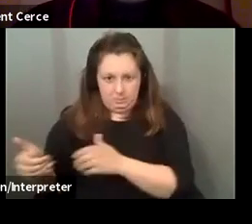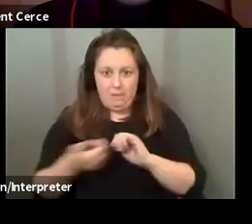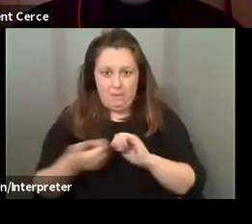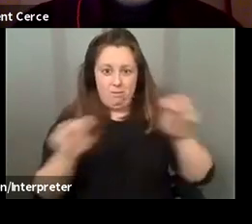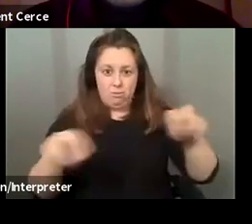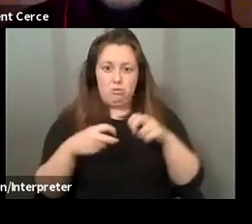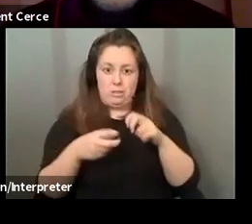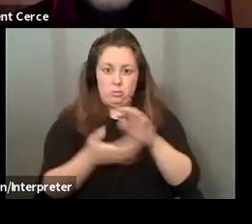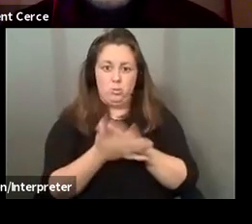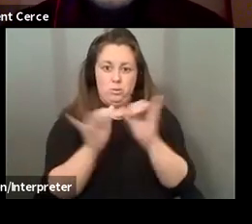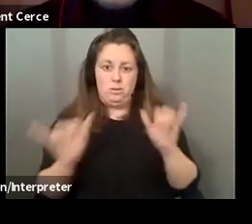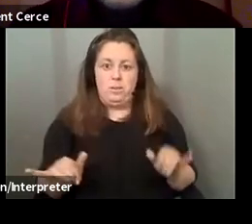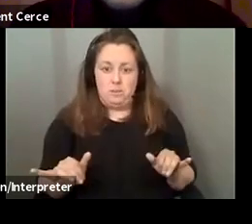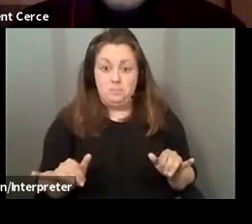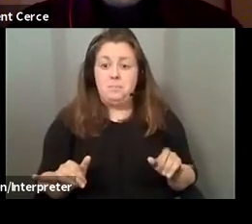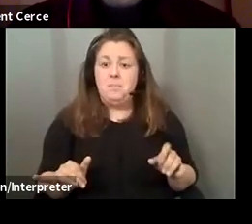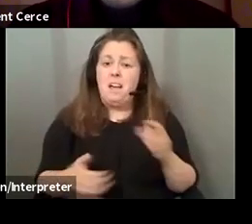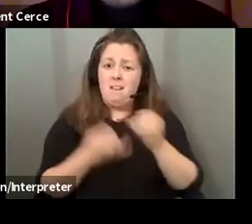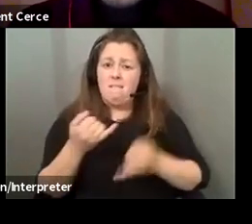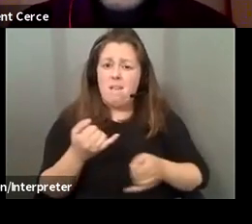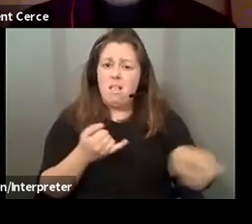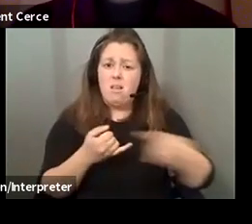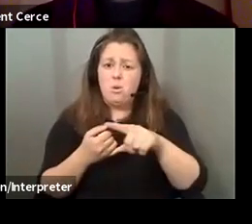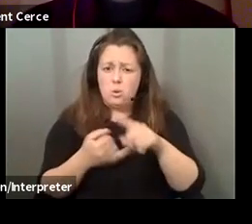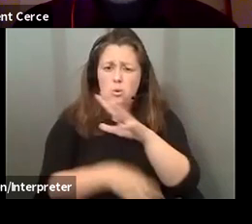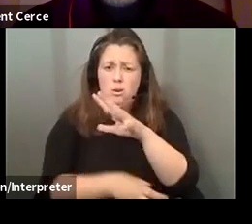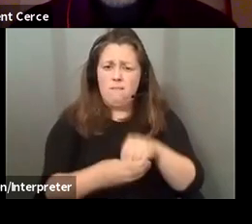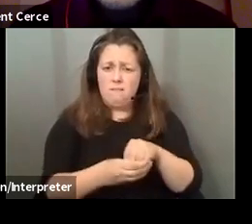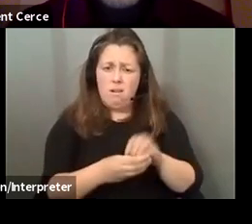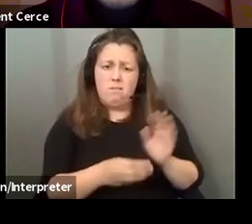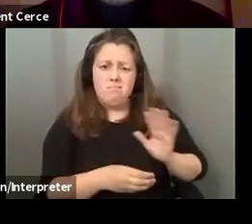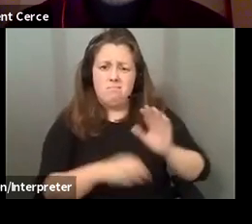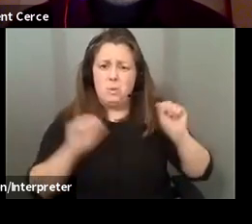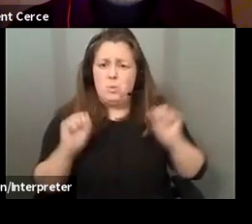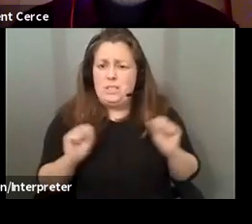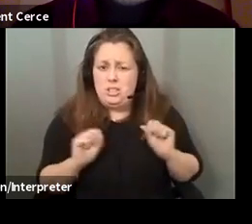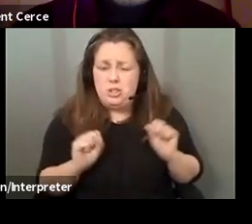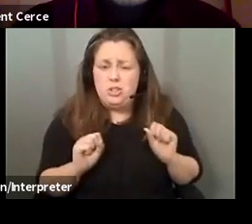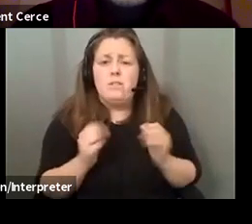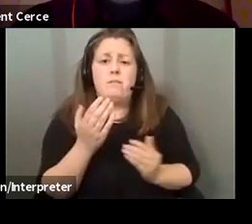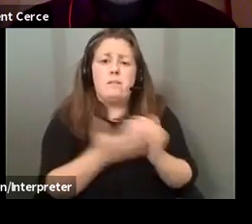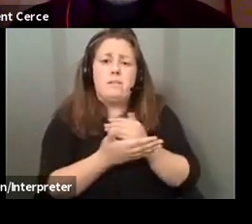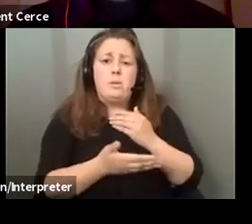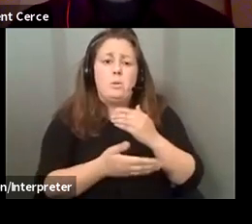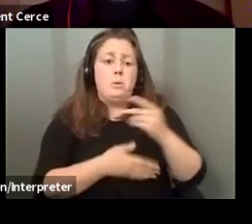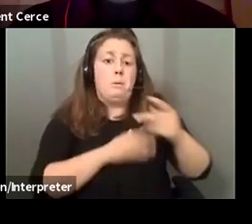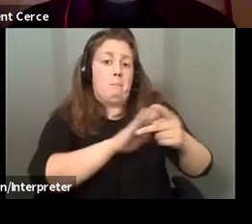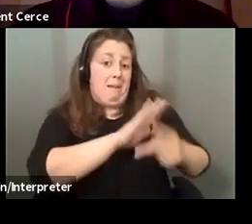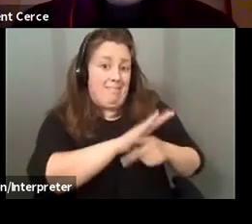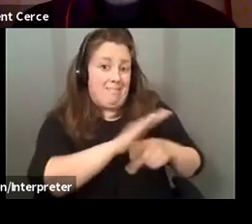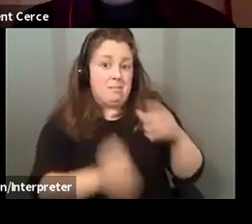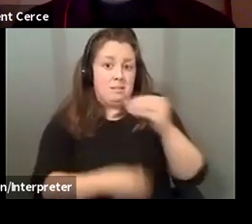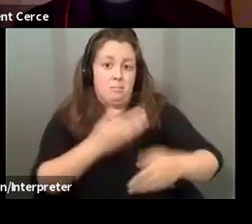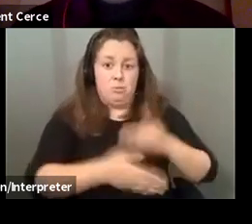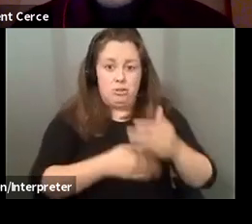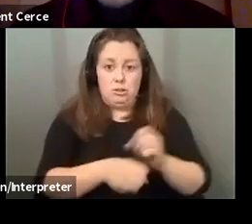finally, and you were folks were all part of this in the, I think, early winter, we had to do a review of all our policies and procedures and make sure that they're up to